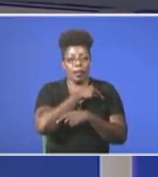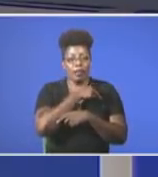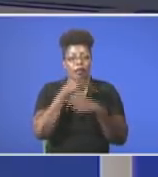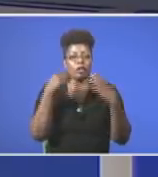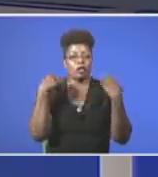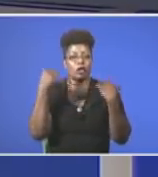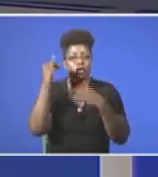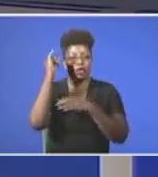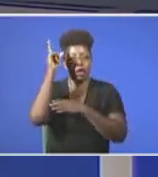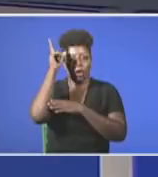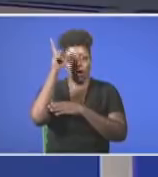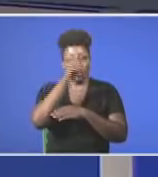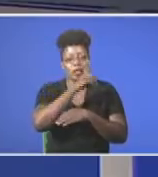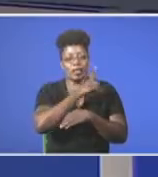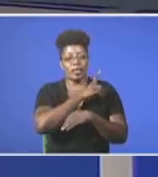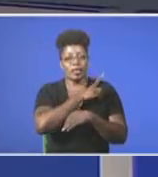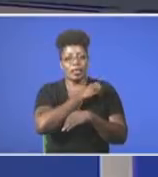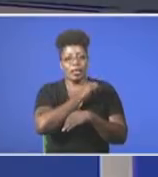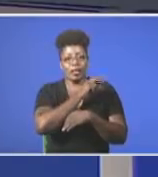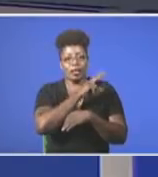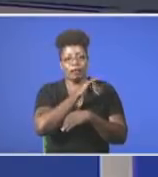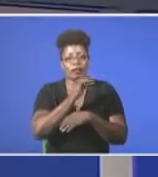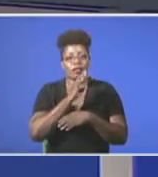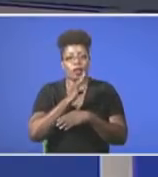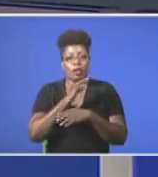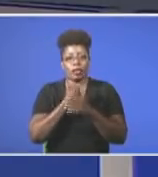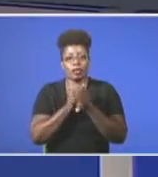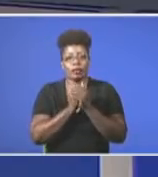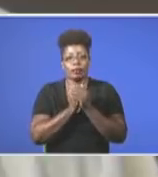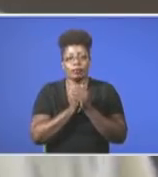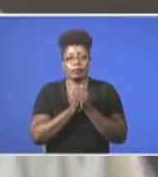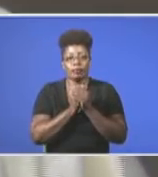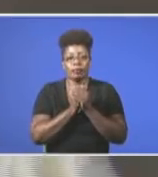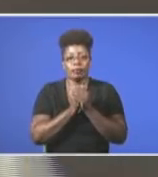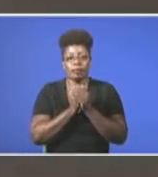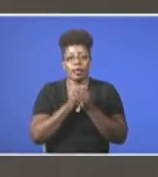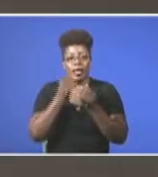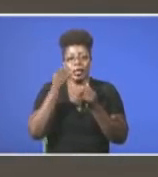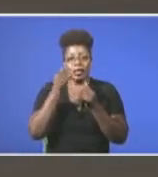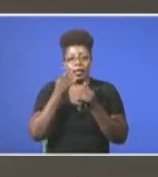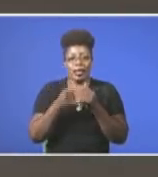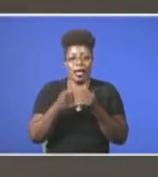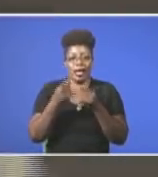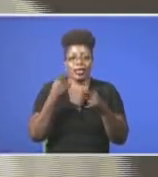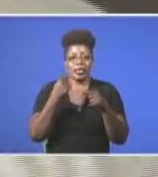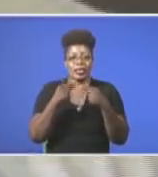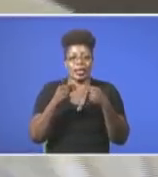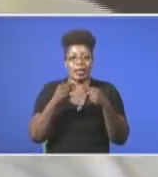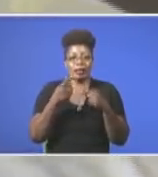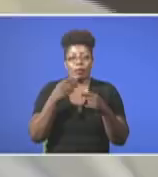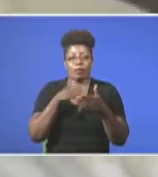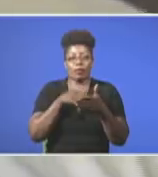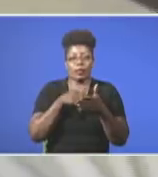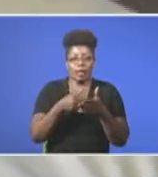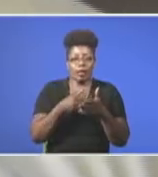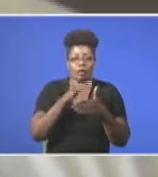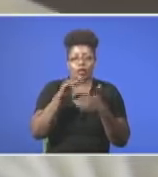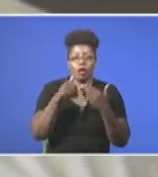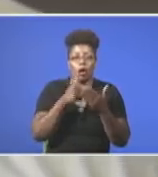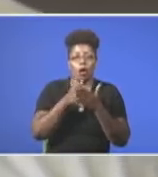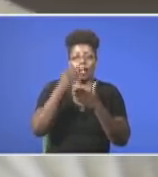spoke about the loss in the final to the hosts. The last match was fatigue and it was all mental.